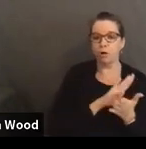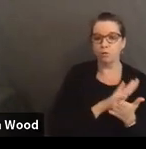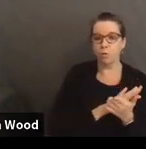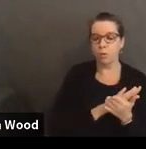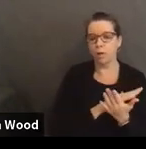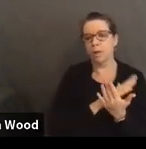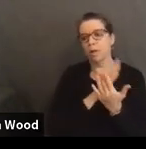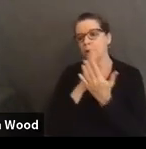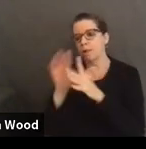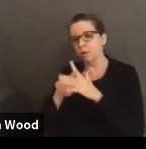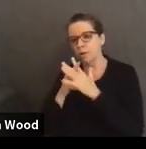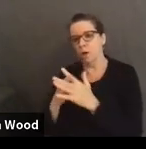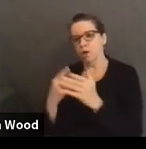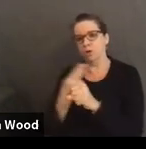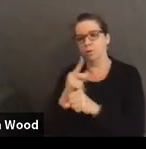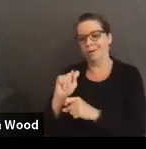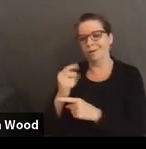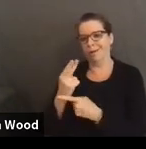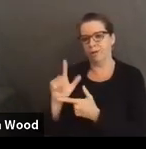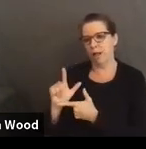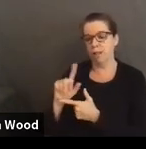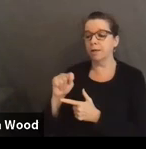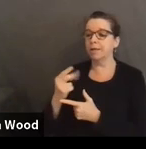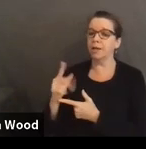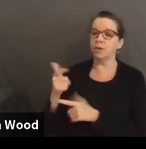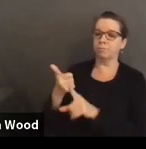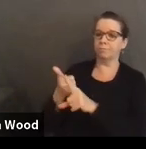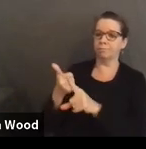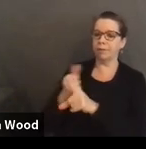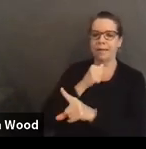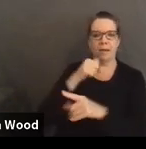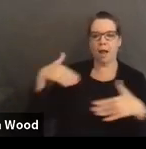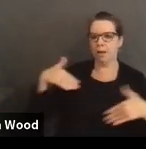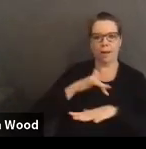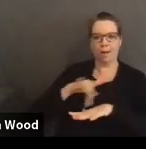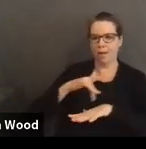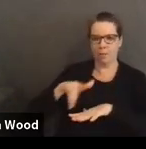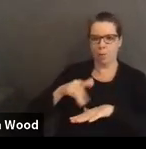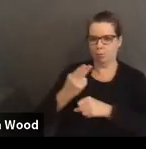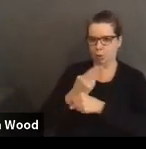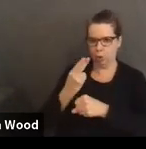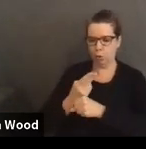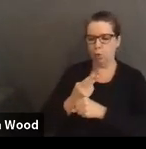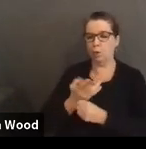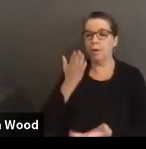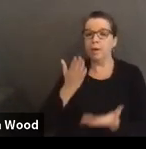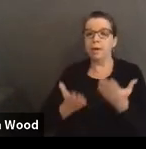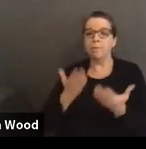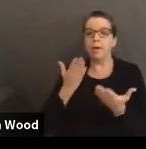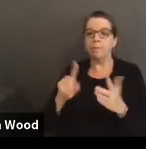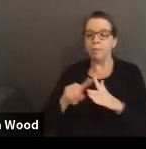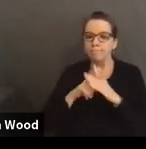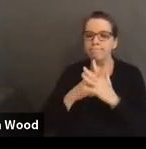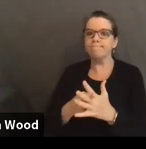of THL. Given that THL is not yet available, although you may want to take on the